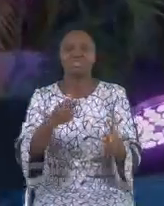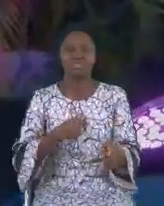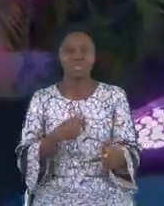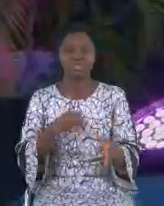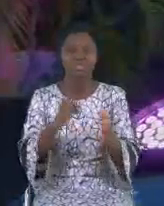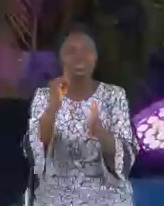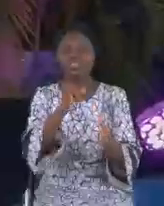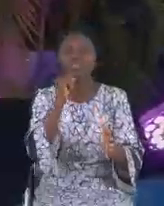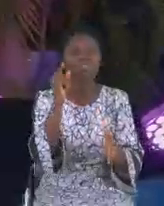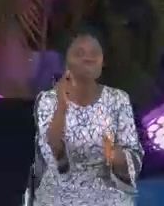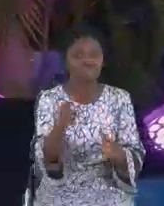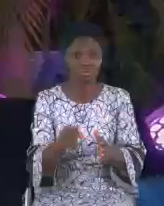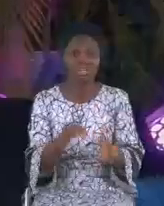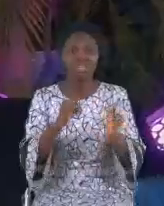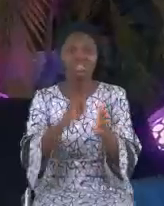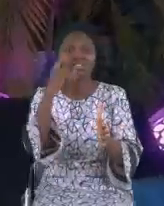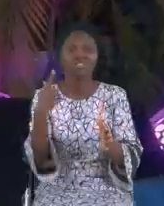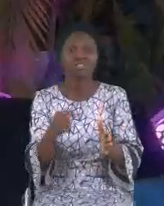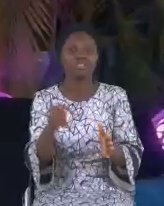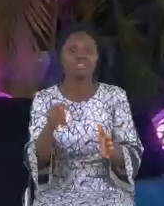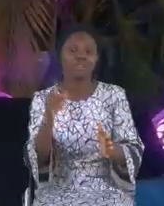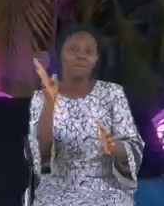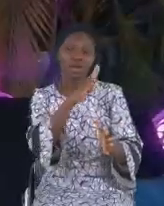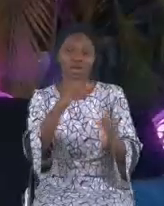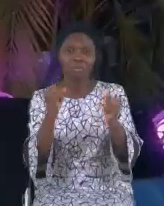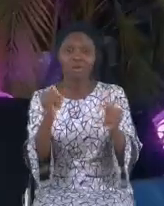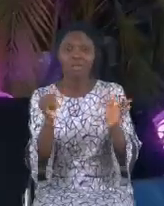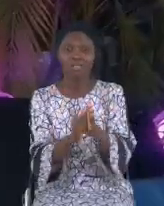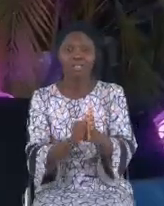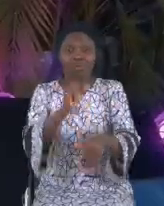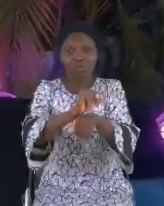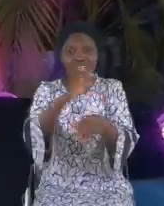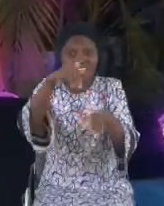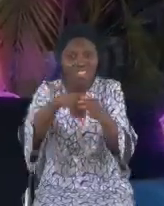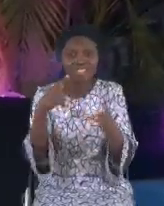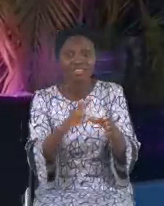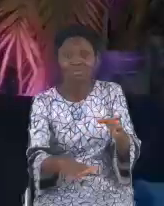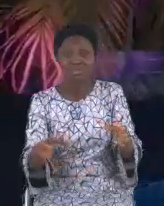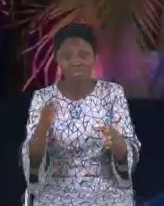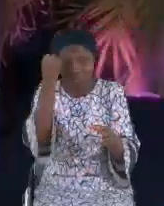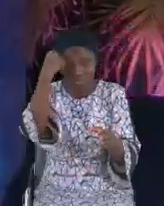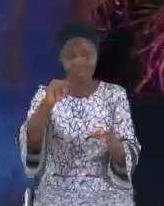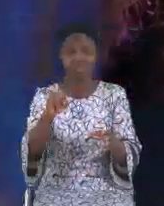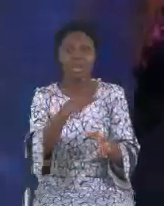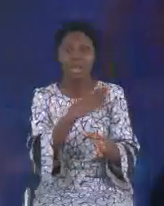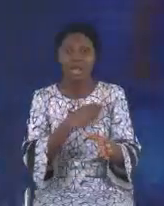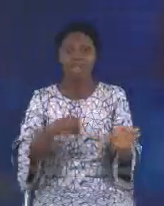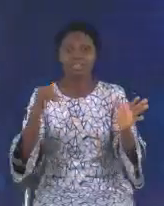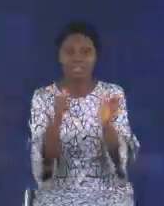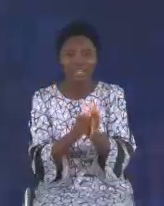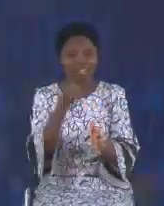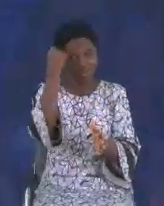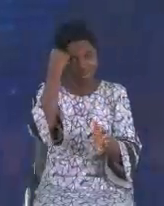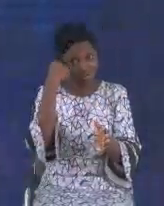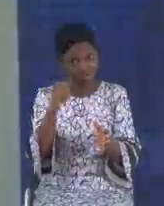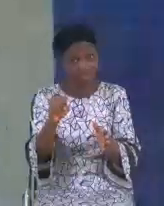the power that walketh in the children of disobedience. And that disobedience